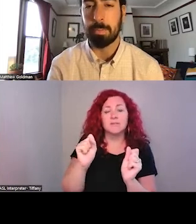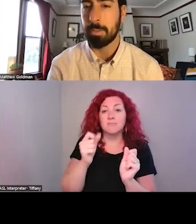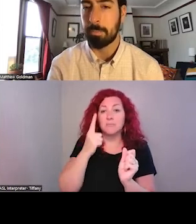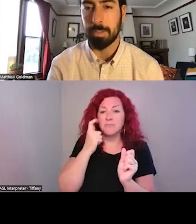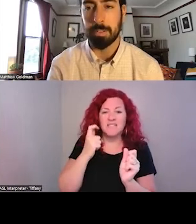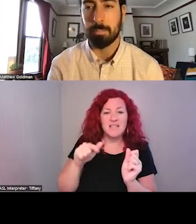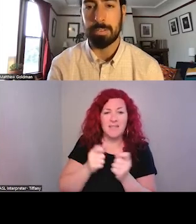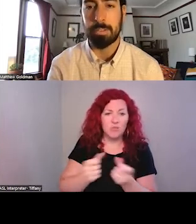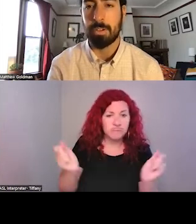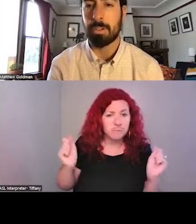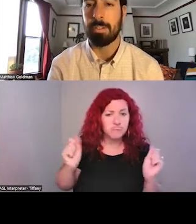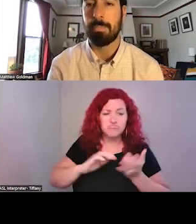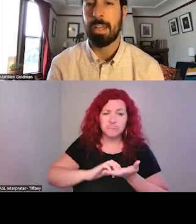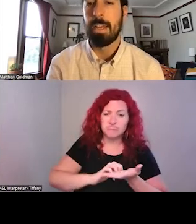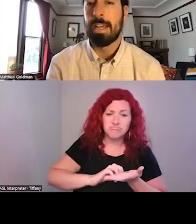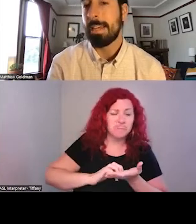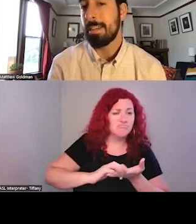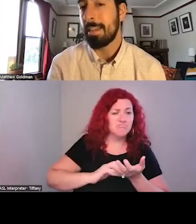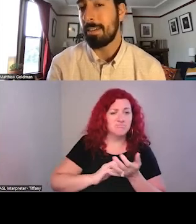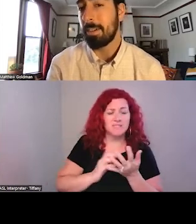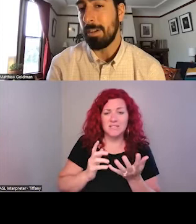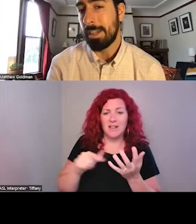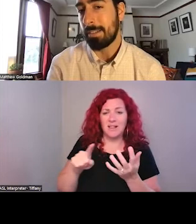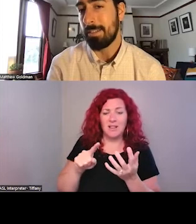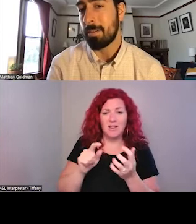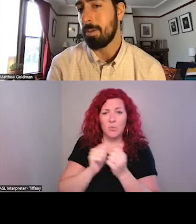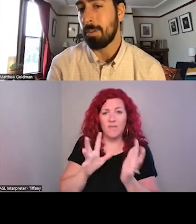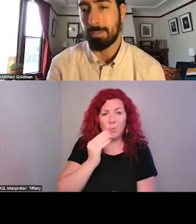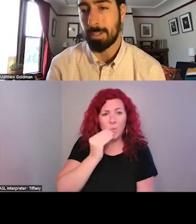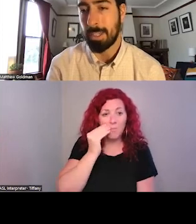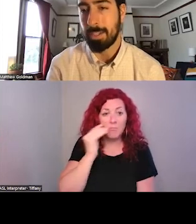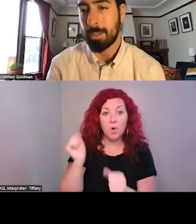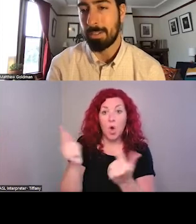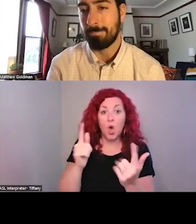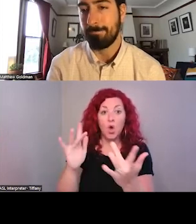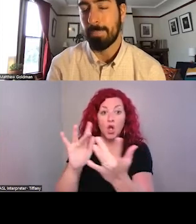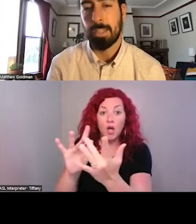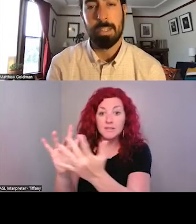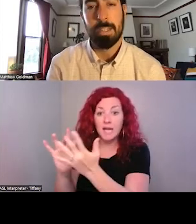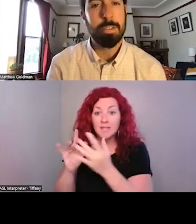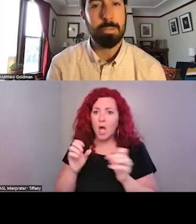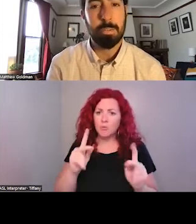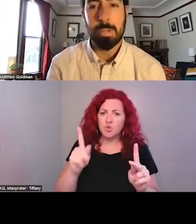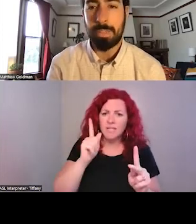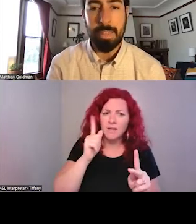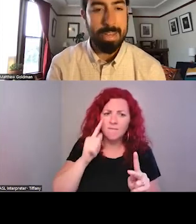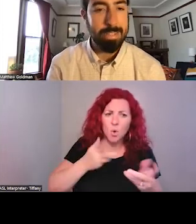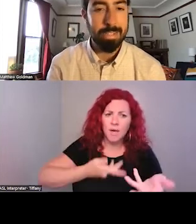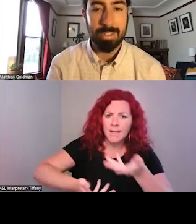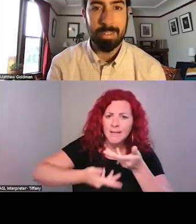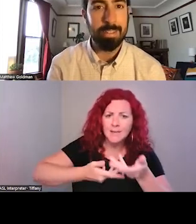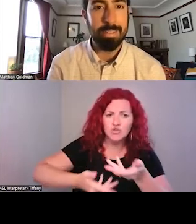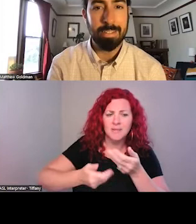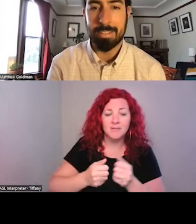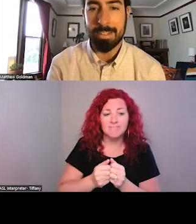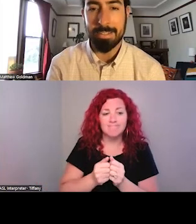so many people experiencing homelessness are, and that every contact is an opportunity for engagement. So with that,